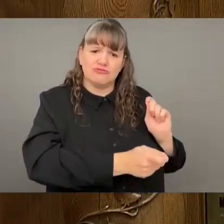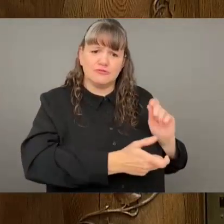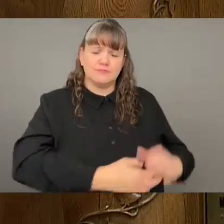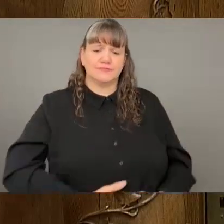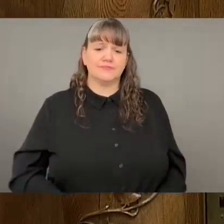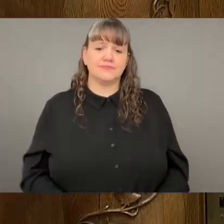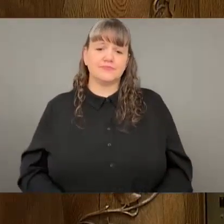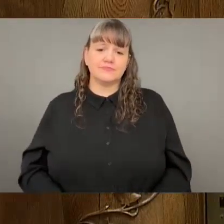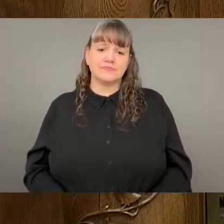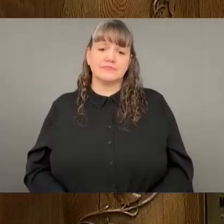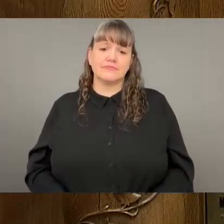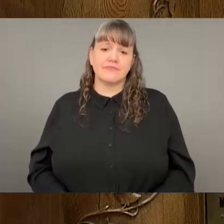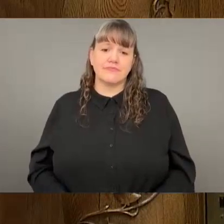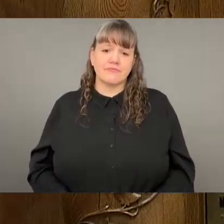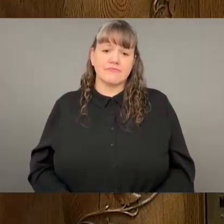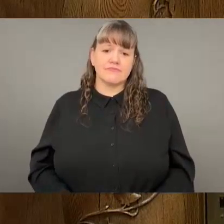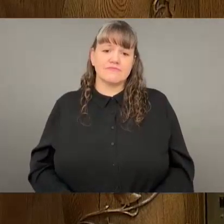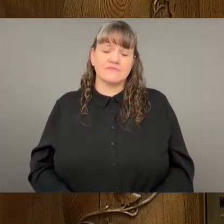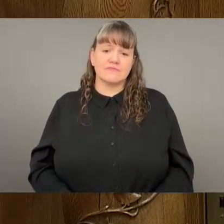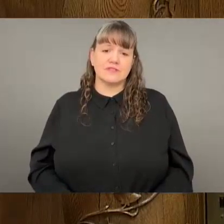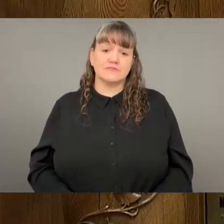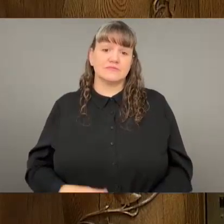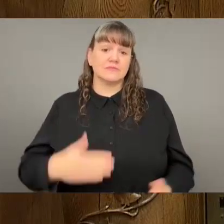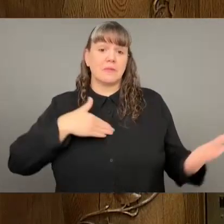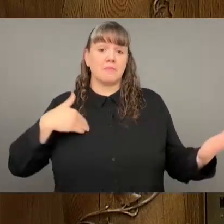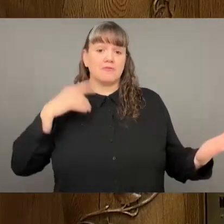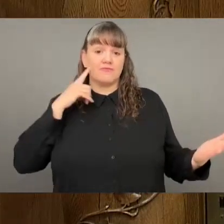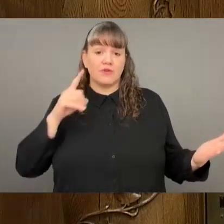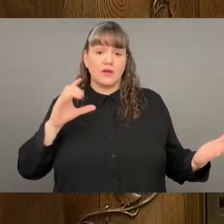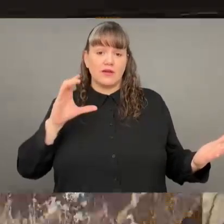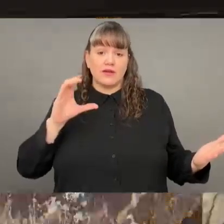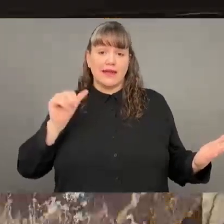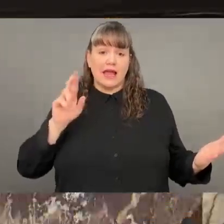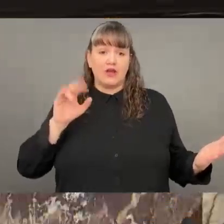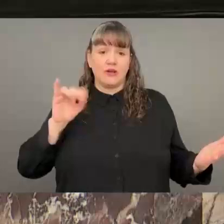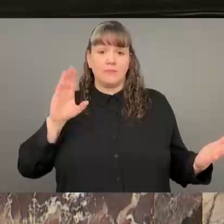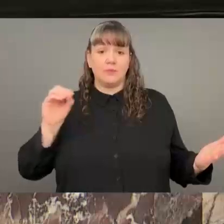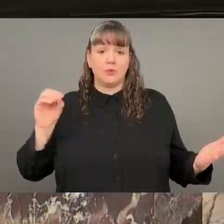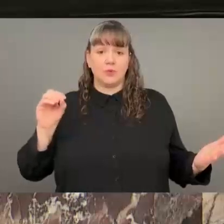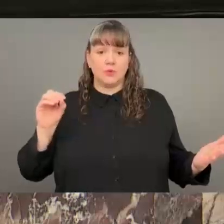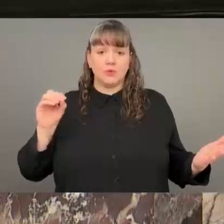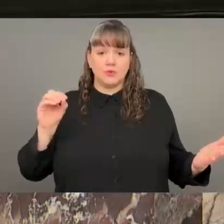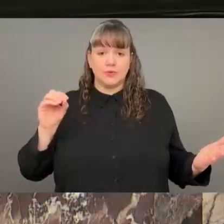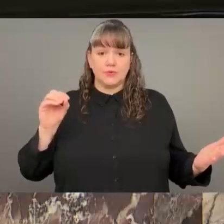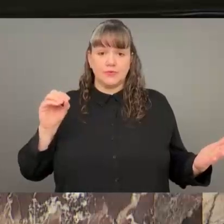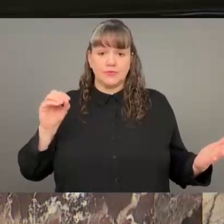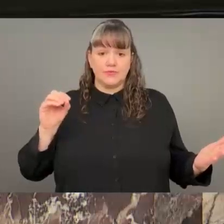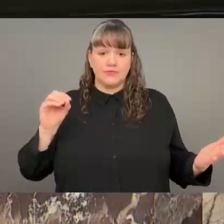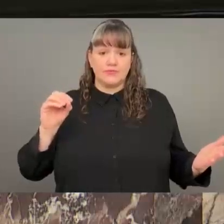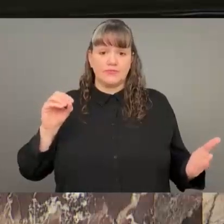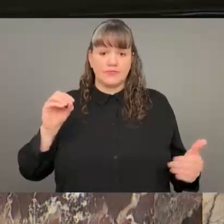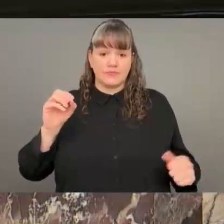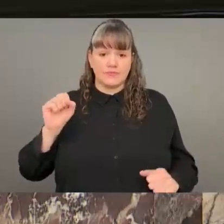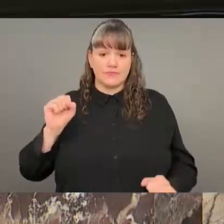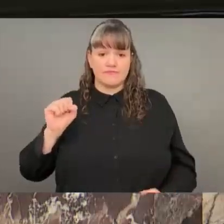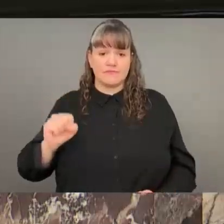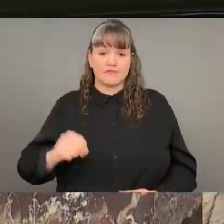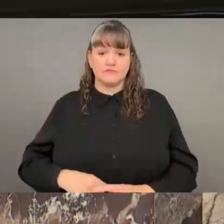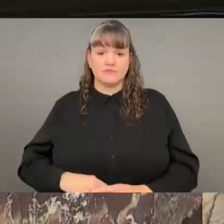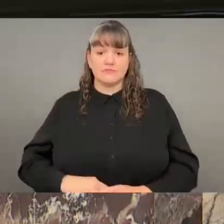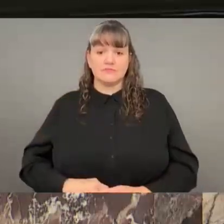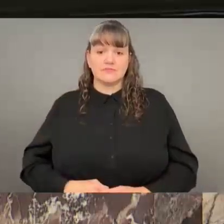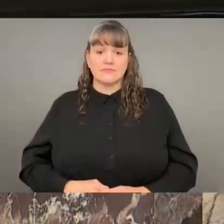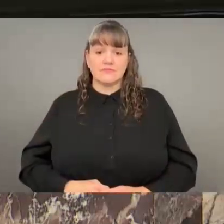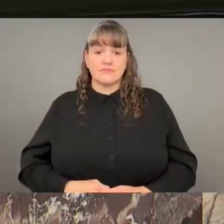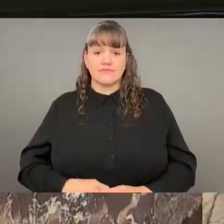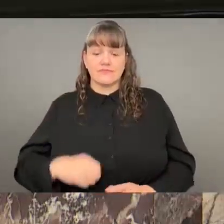Member for Caribou-Chilcotin. Thank you, Mr. Speaker. In Williams Lake, a prolific offender smashes into a tire shop. He then steals a truck from inside,